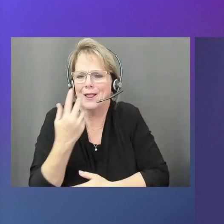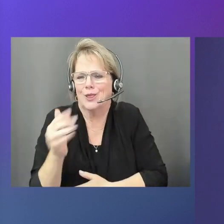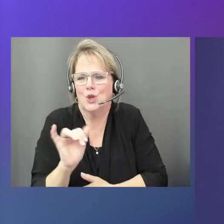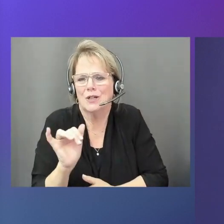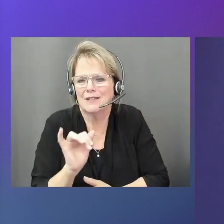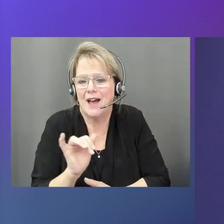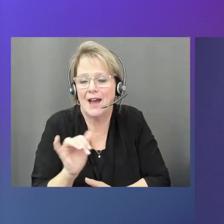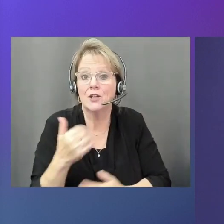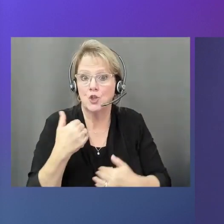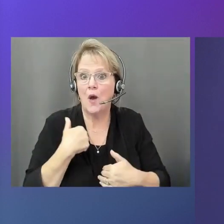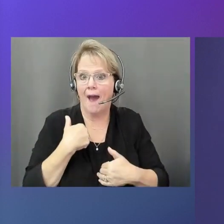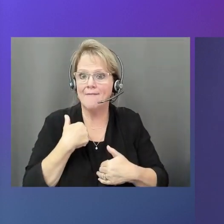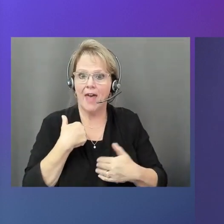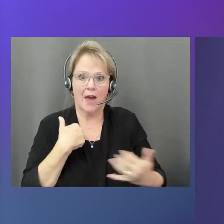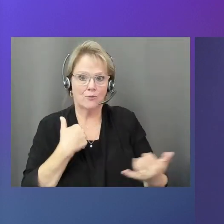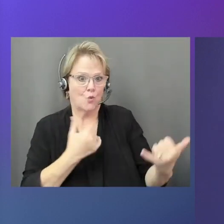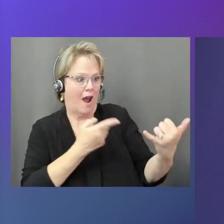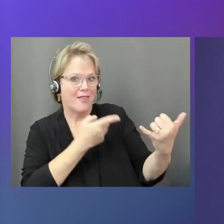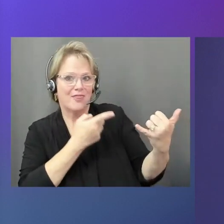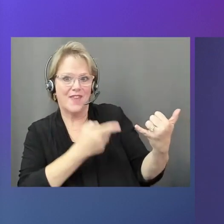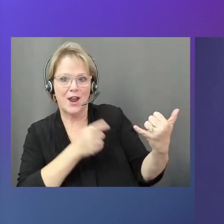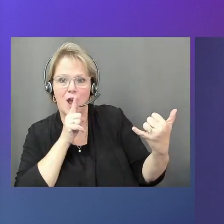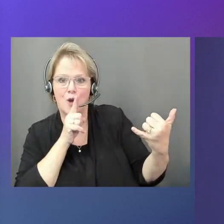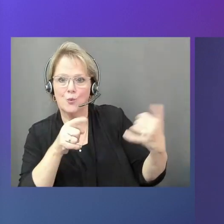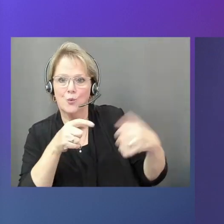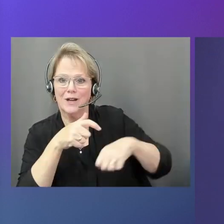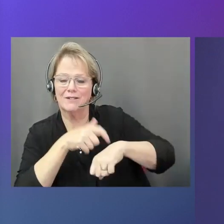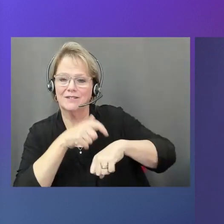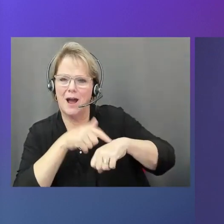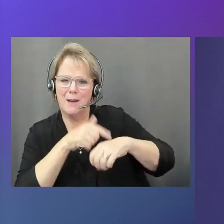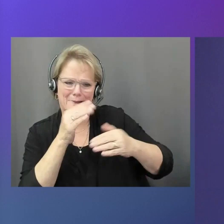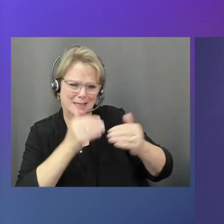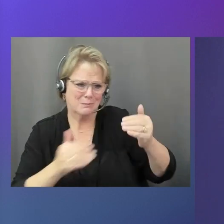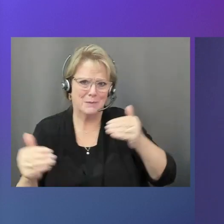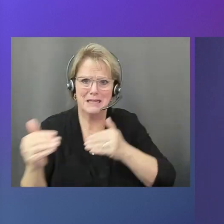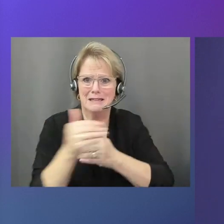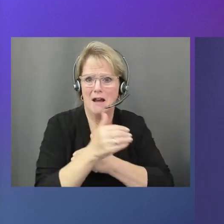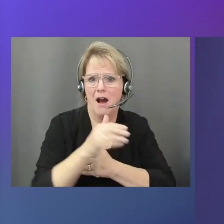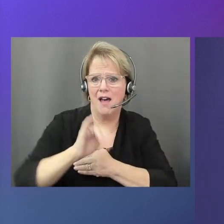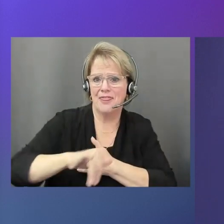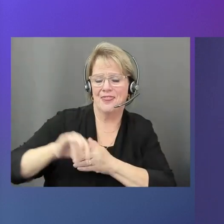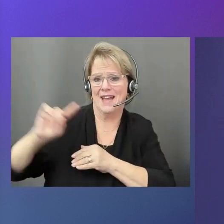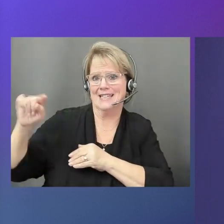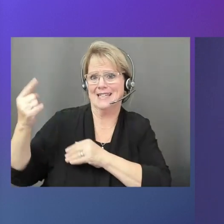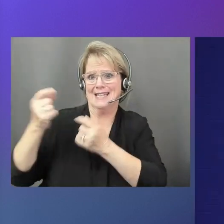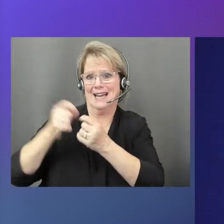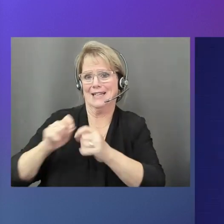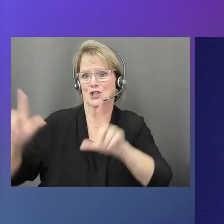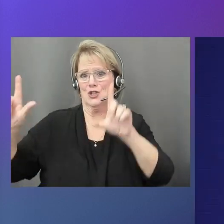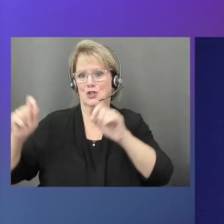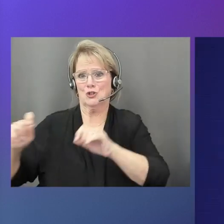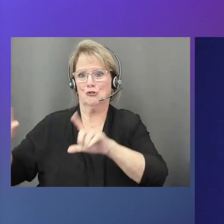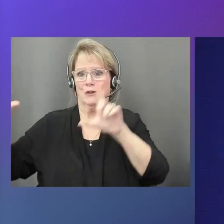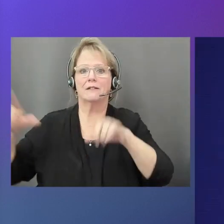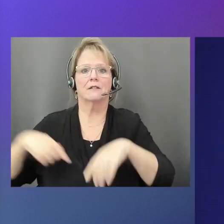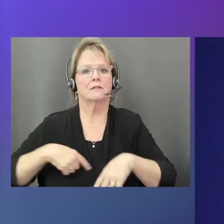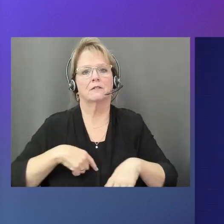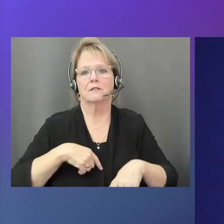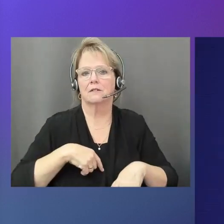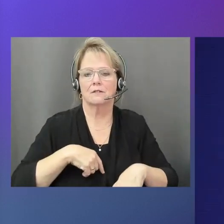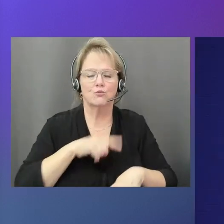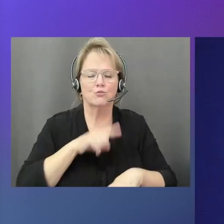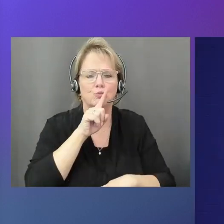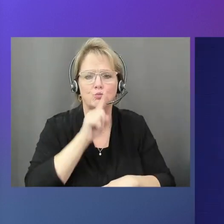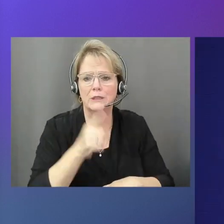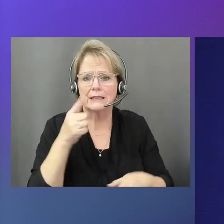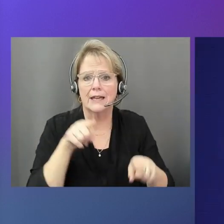hand at real time, it kind of takes beyond what the second screen was ever envisioned to be. Is that about a fair statement? Oh, I totally agree. And I share all those same